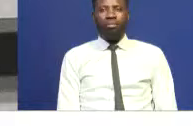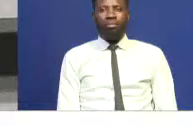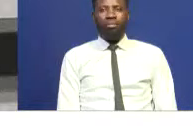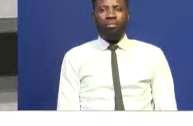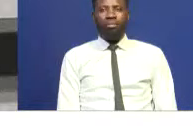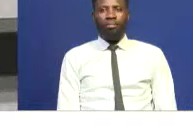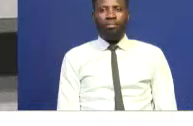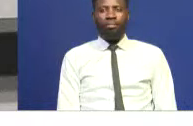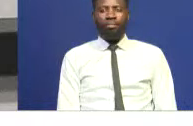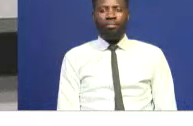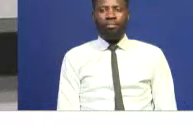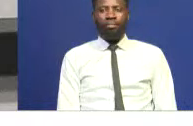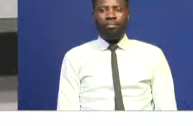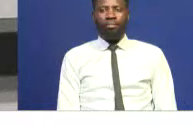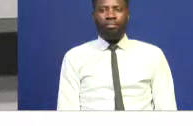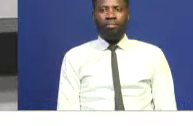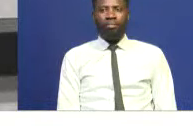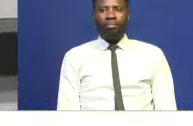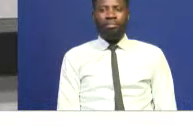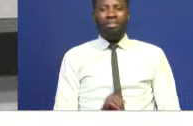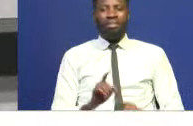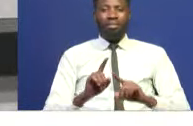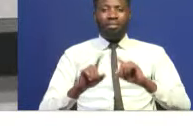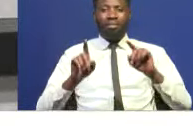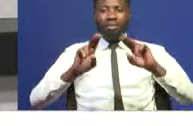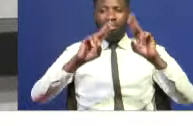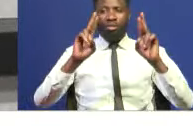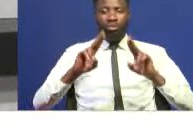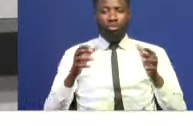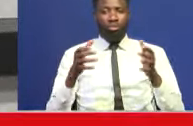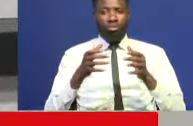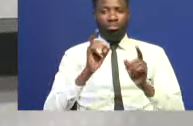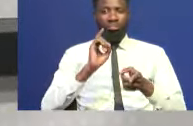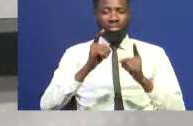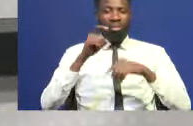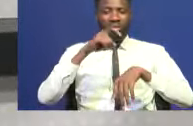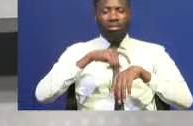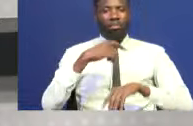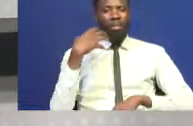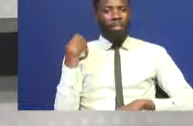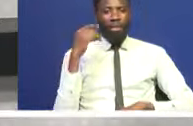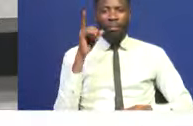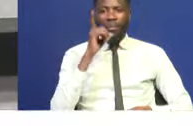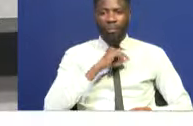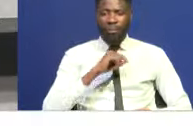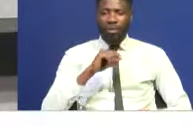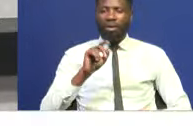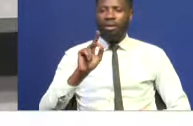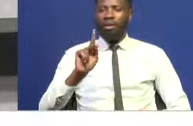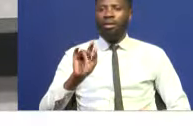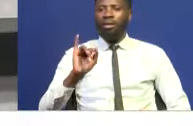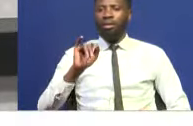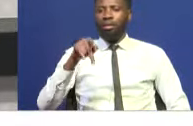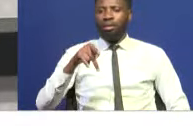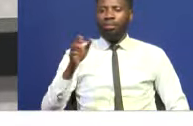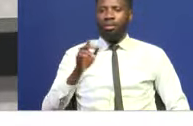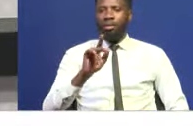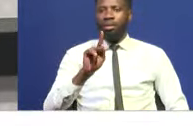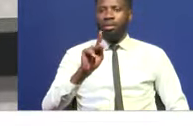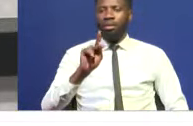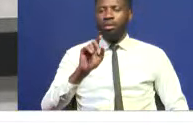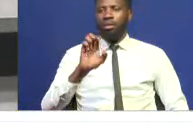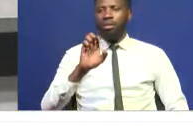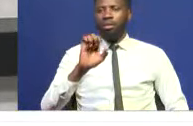And here is a bright story about Kenya. Several international athletes from the just concluded 6th Absa Kipkeino Classic Continental Tour had